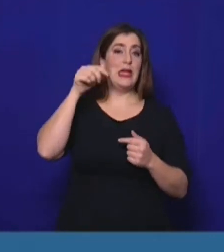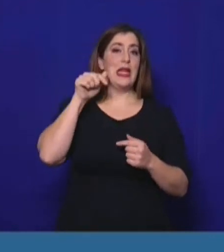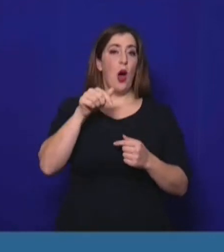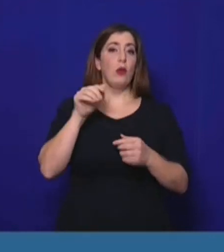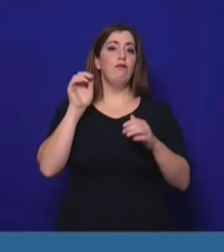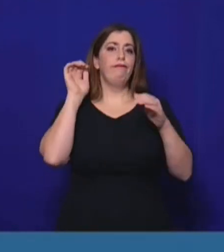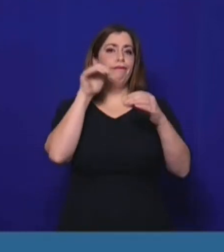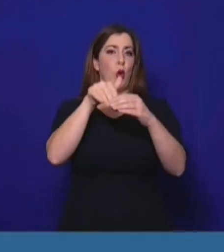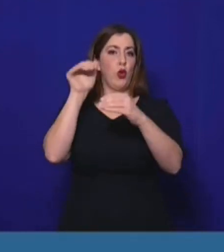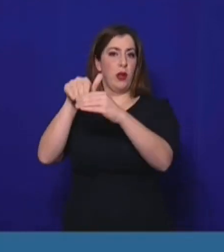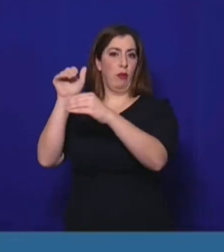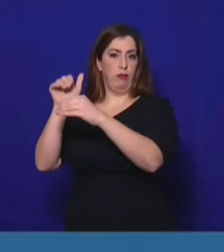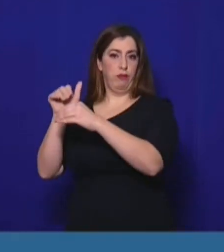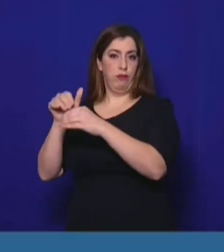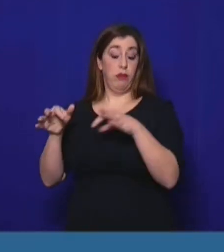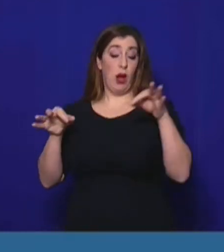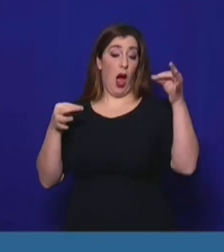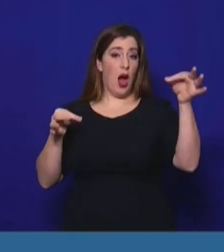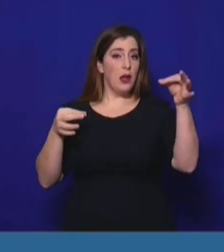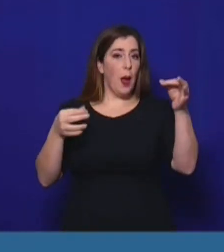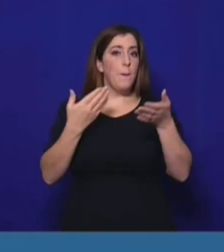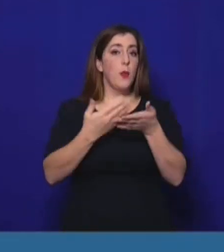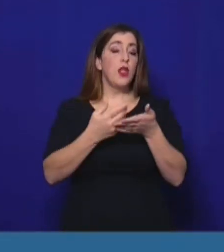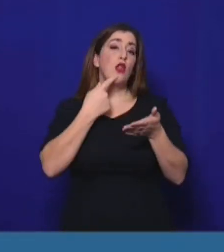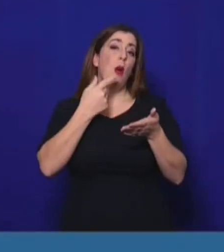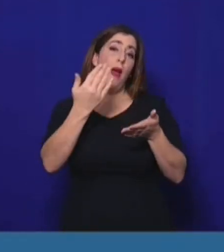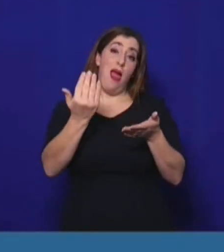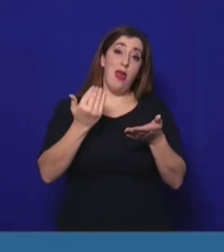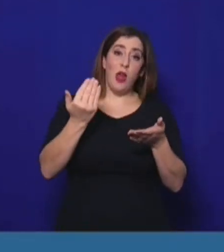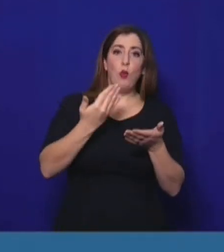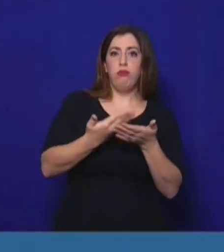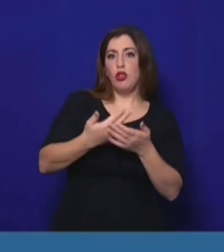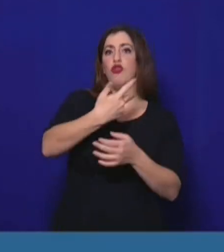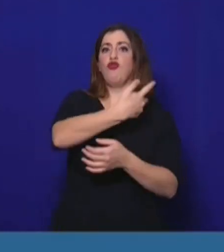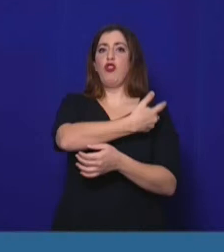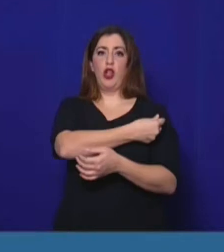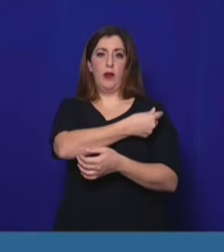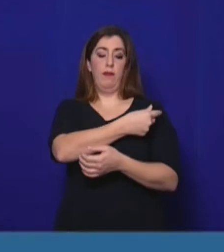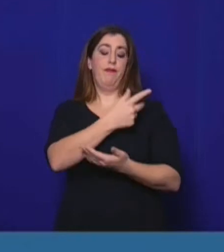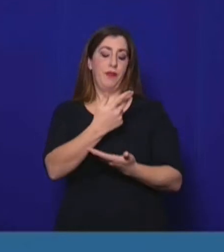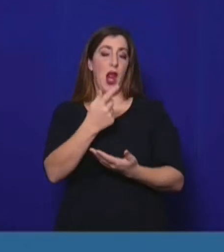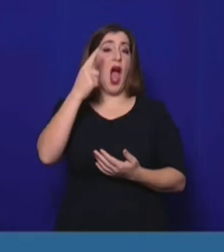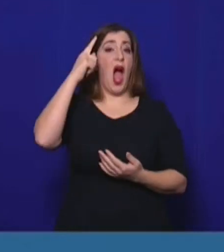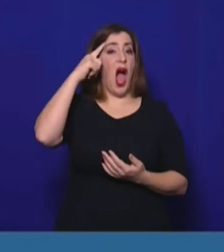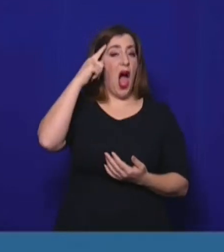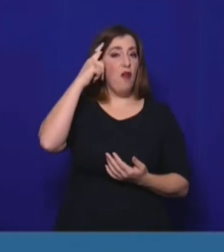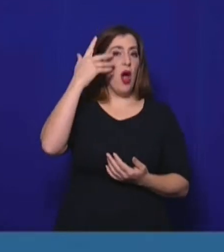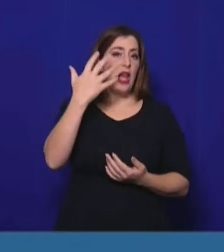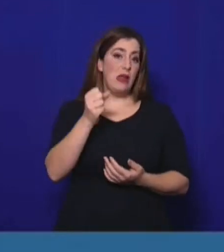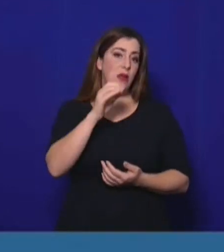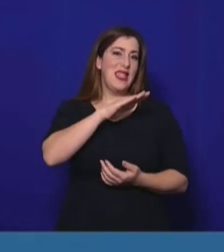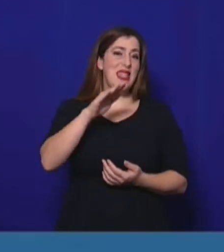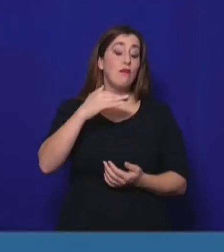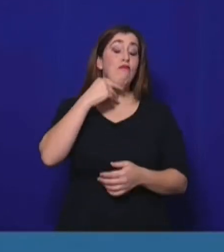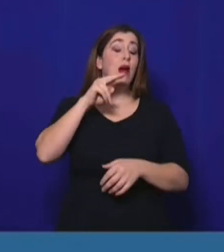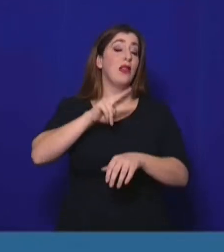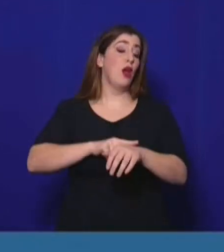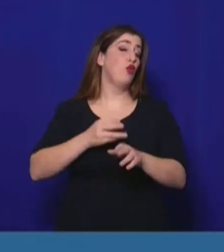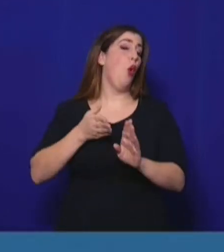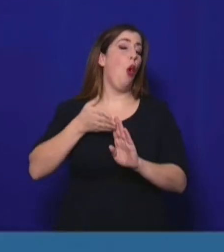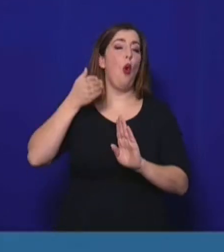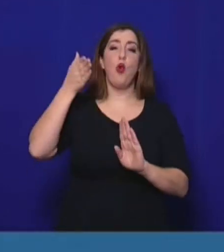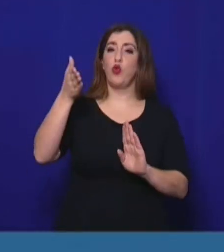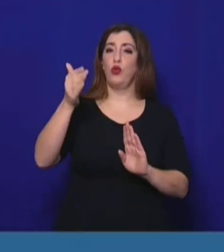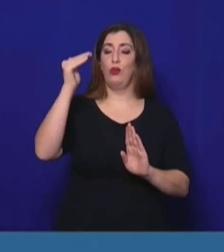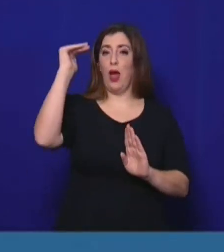Għanna grupp ta' persuni ta' din l-età li nafu li huma ma jkunx jistgħu joħorġu mid-dar minħabba raġunijiet mediċi